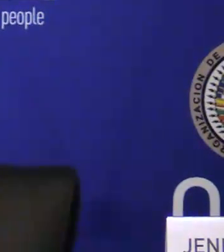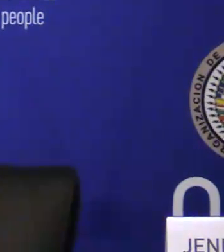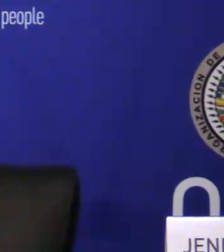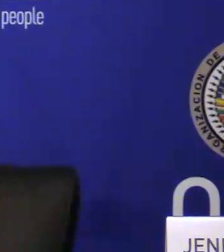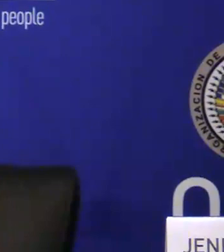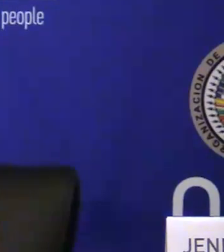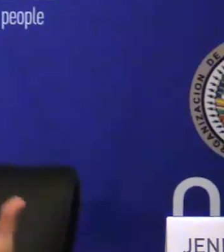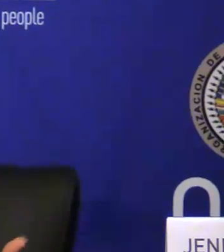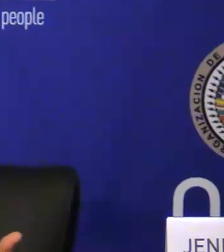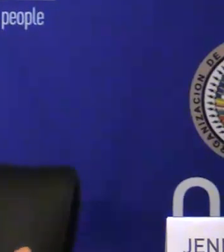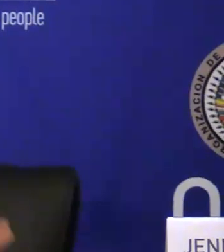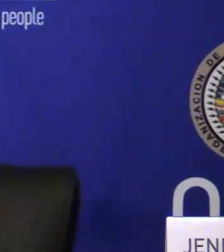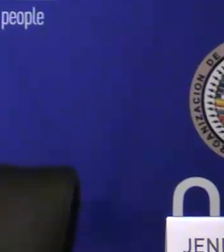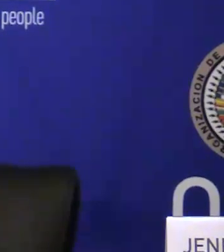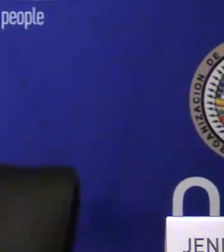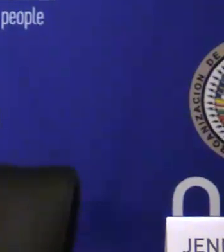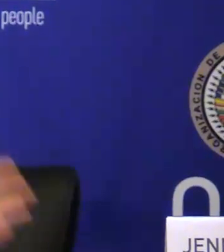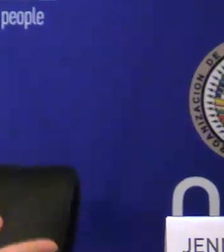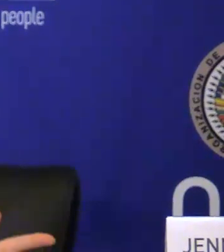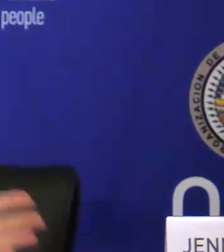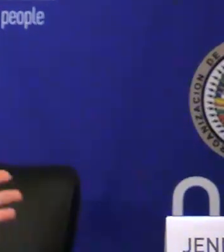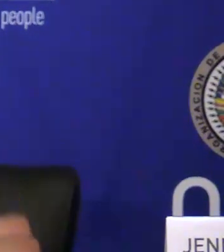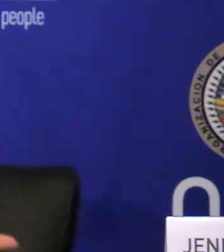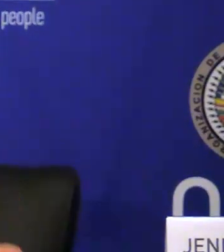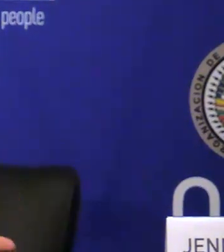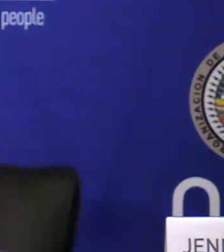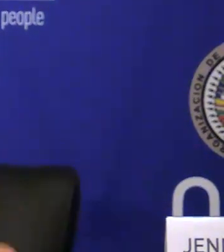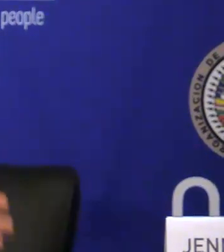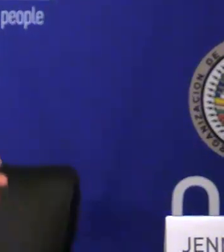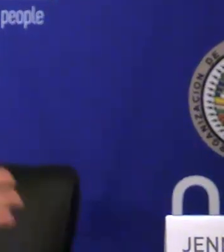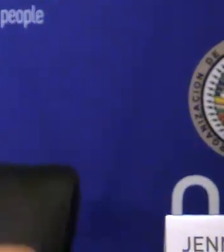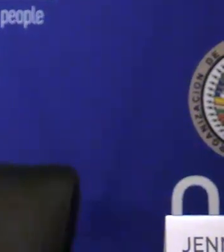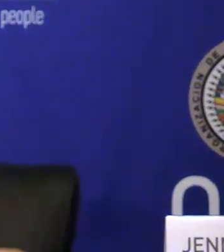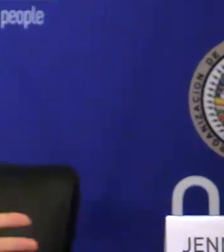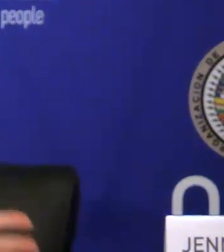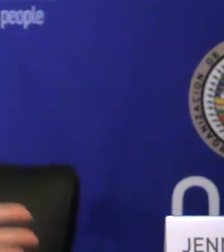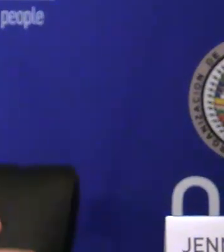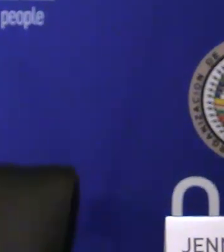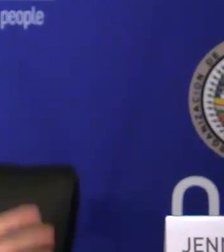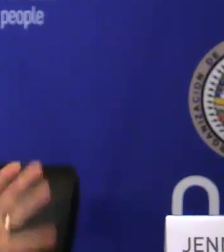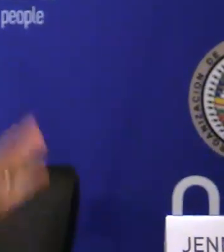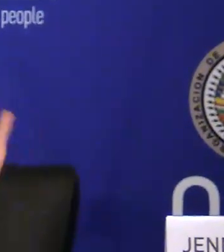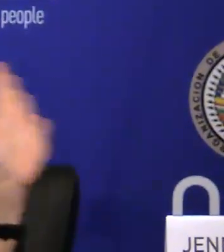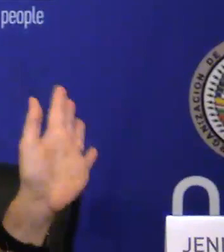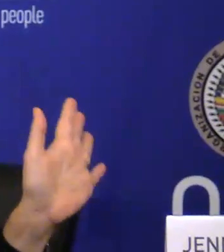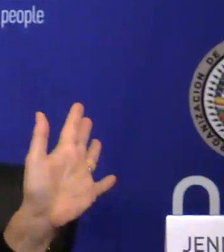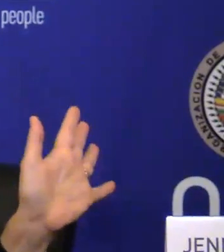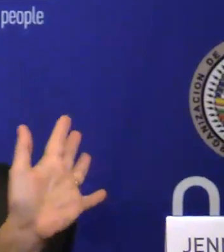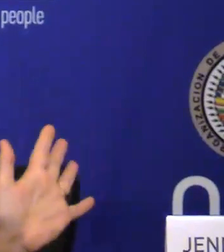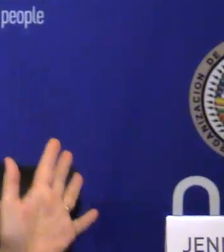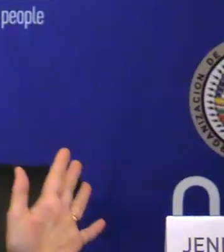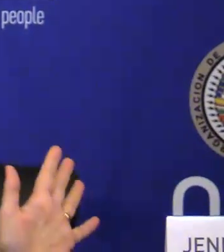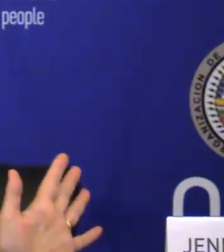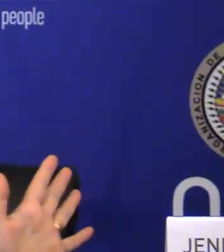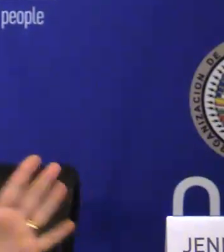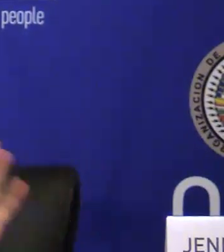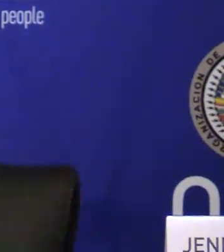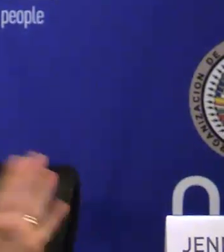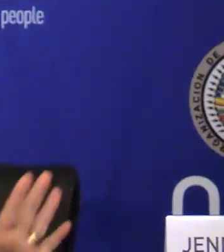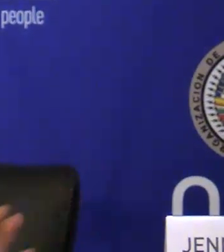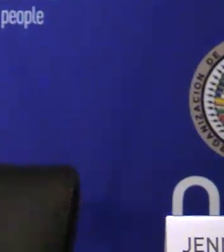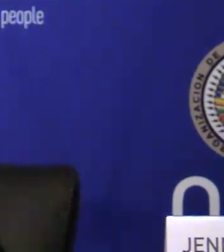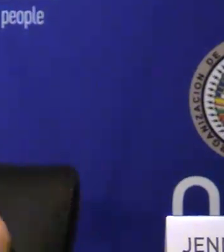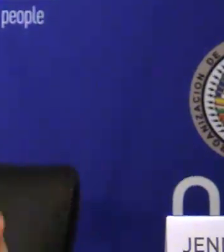much faster in direction of really preventing violence against women, because violence is preventable. At the global level, I have called